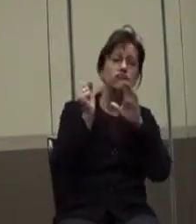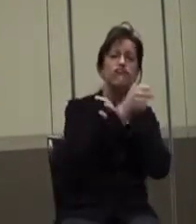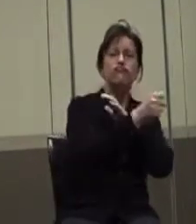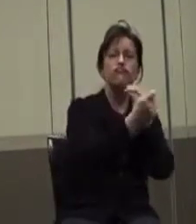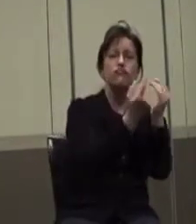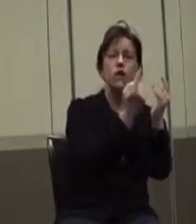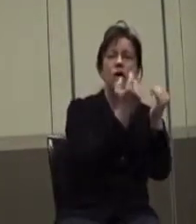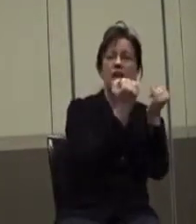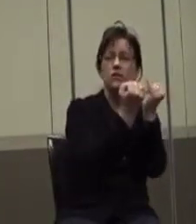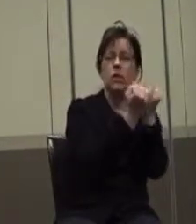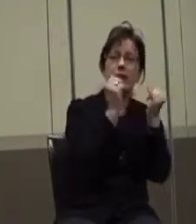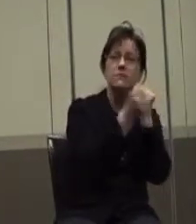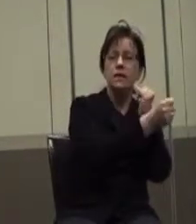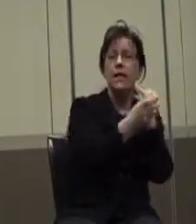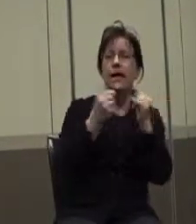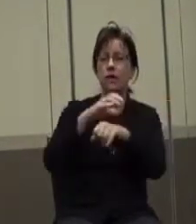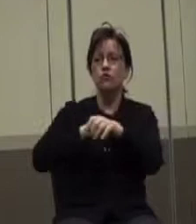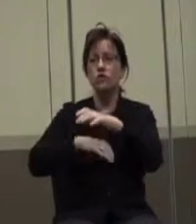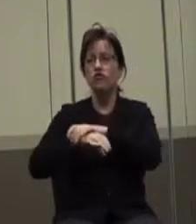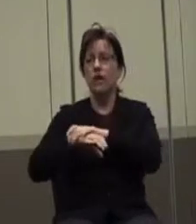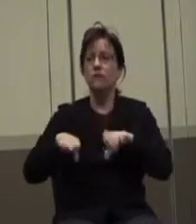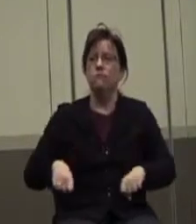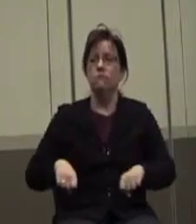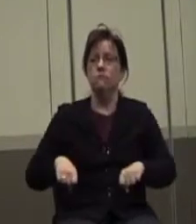are the #1 target.